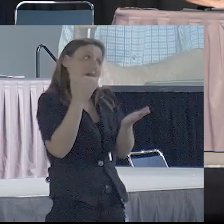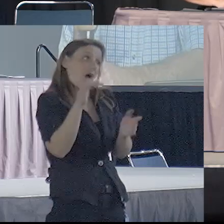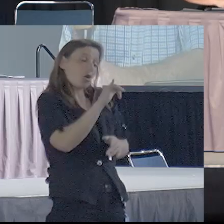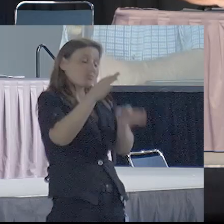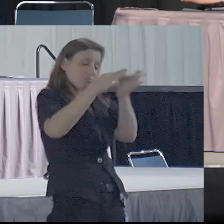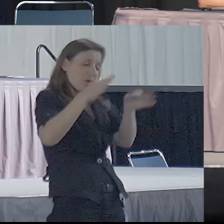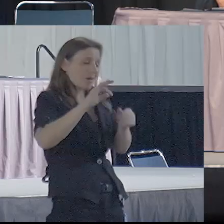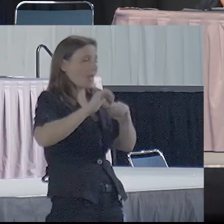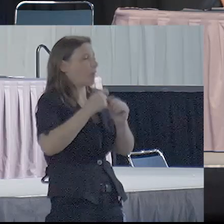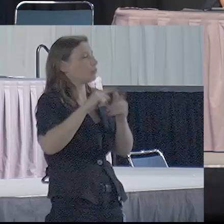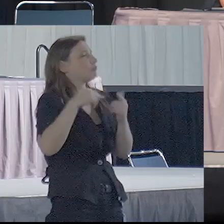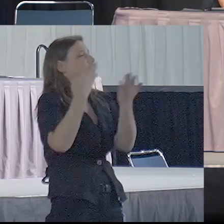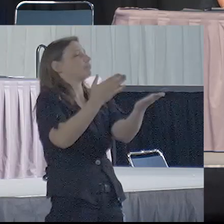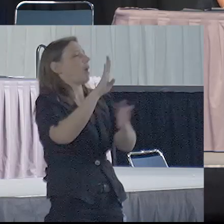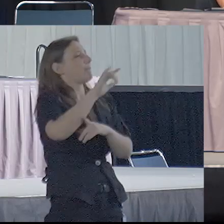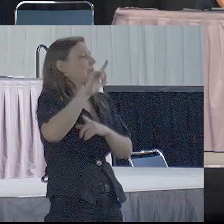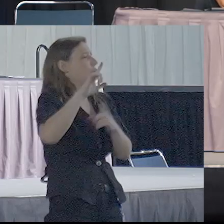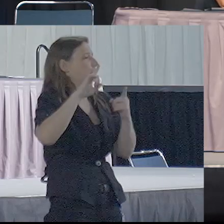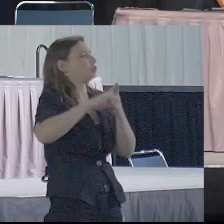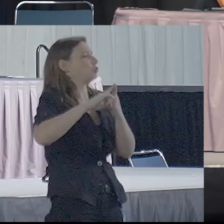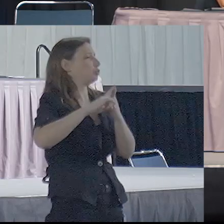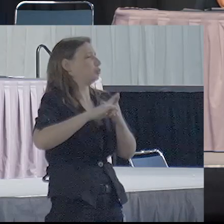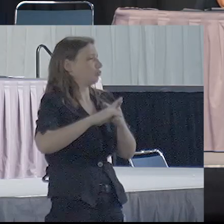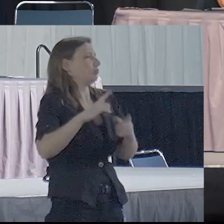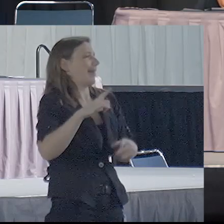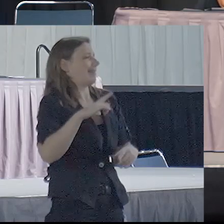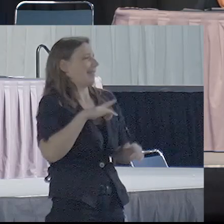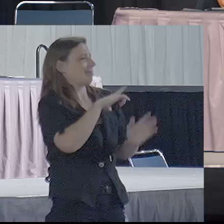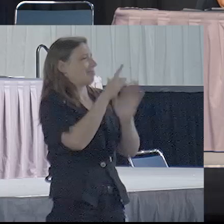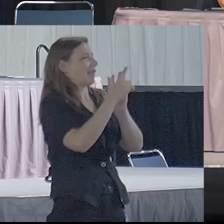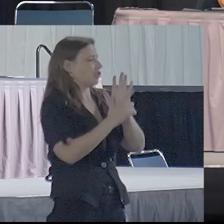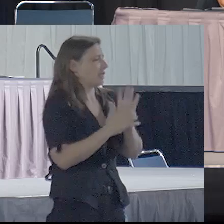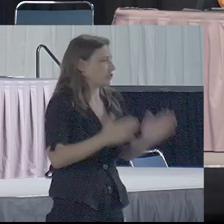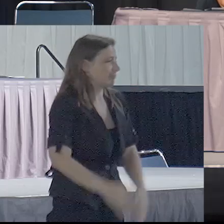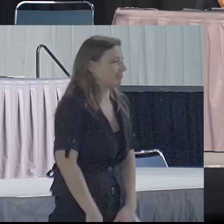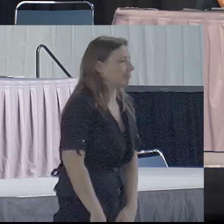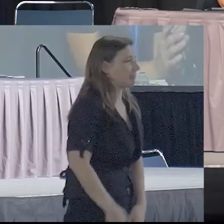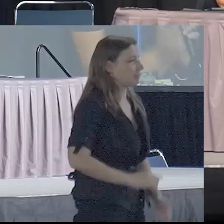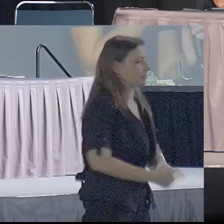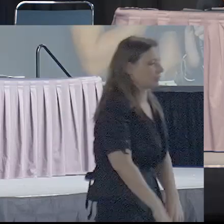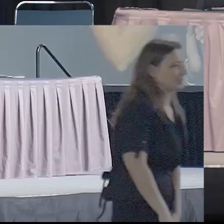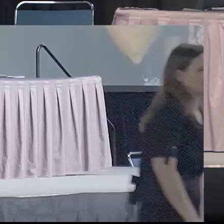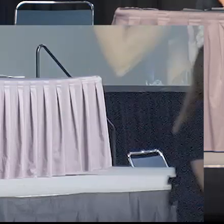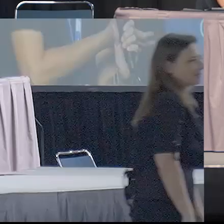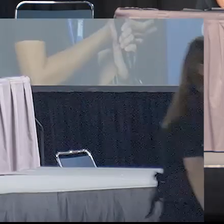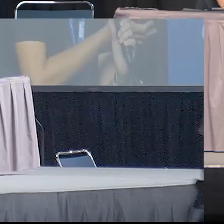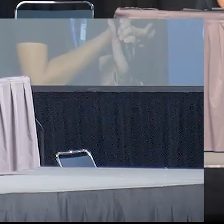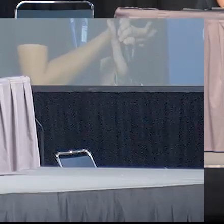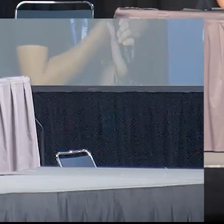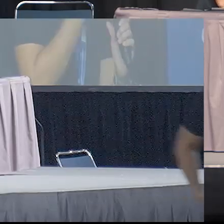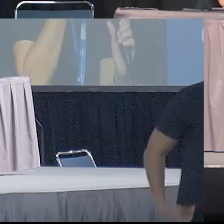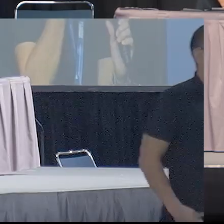legislature. Thanks, Ron. And to add to that, you know, inclusive planning obviously is huge from